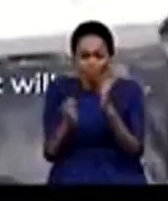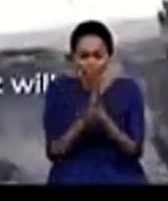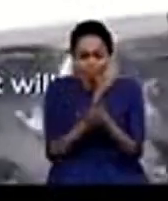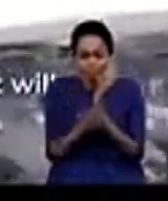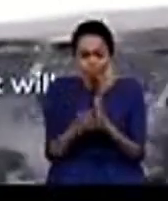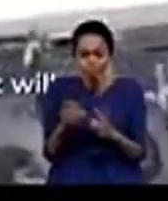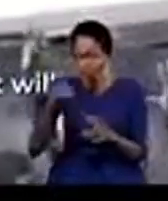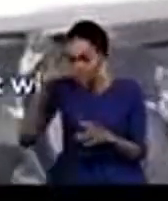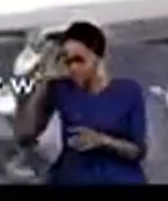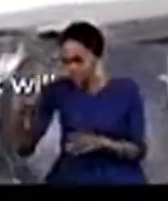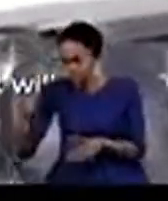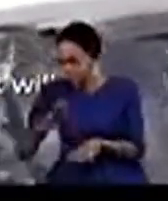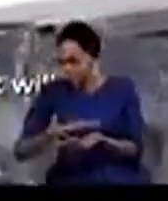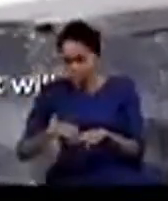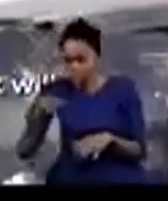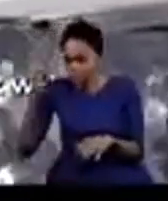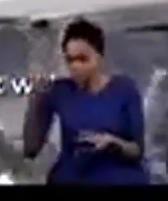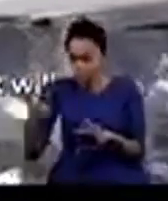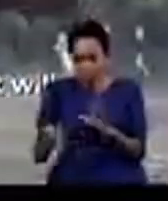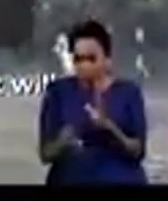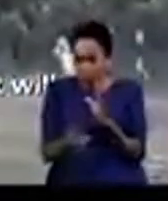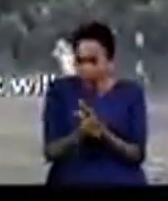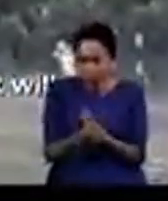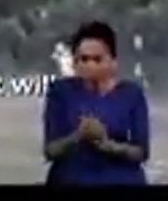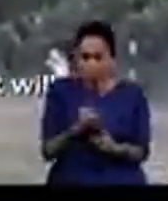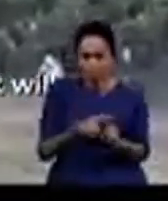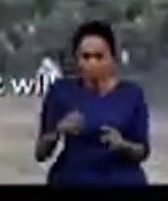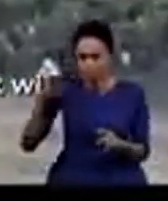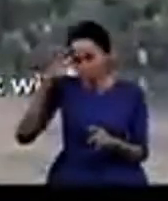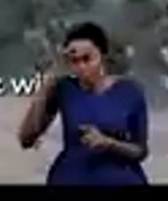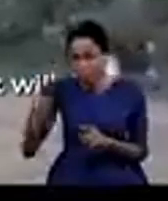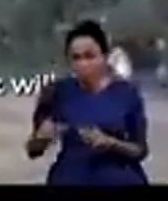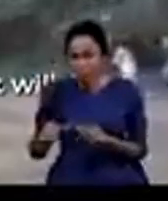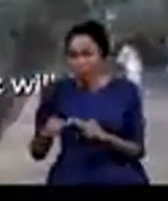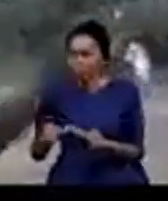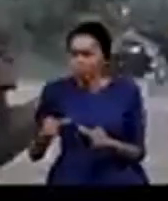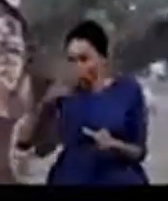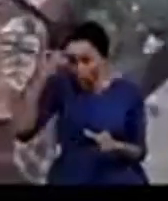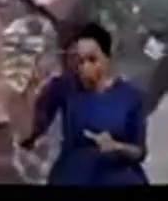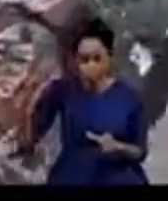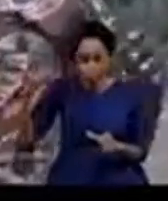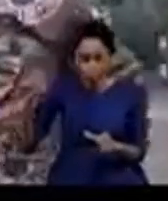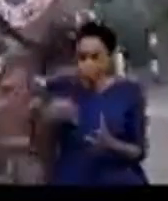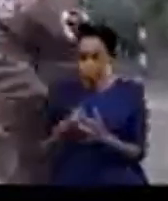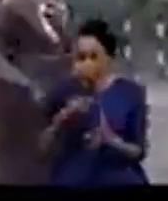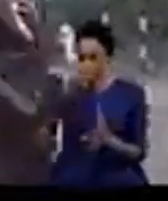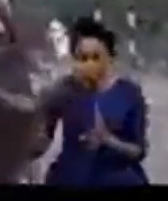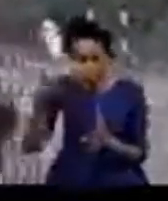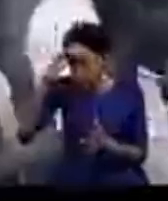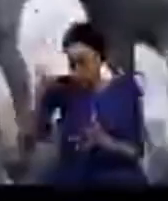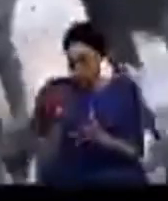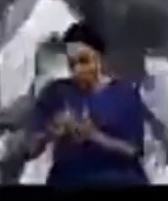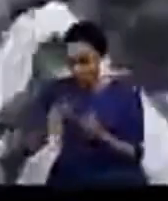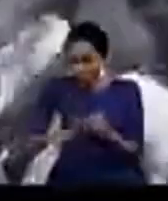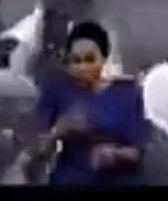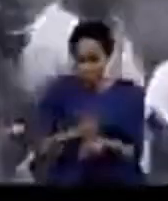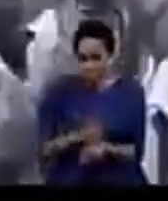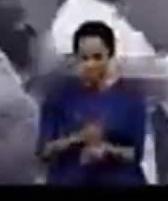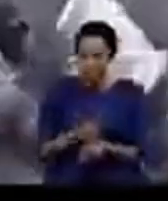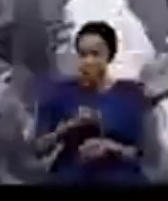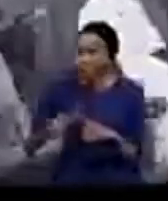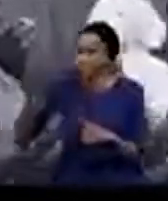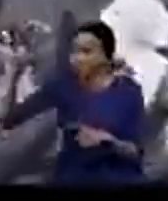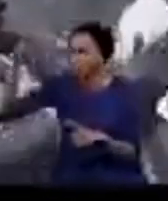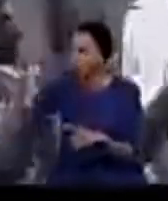I still, because it's not the boy that will confirm the word. He doesn't need to understand. It's